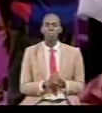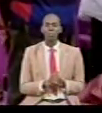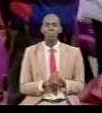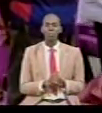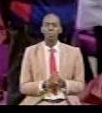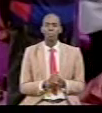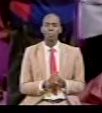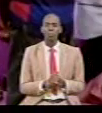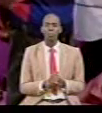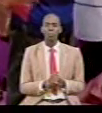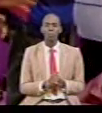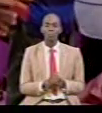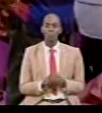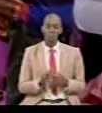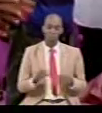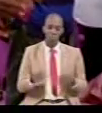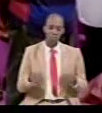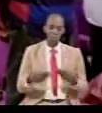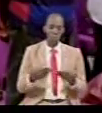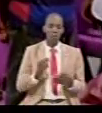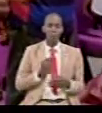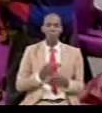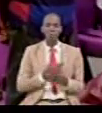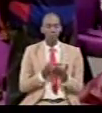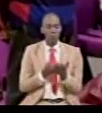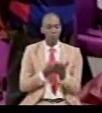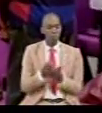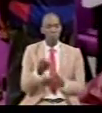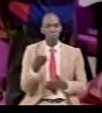Gives us honesty,